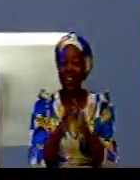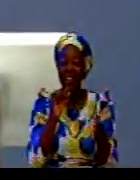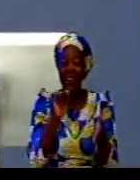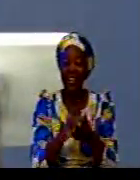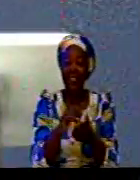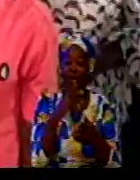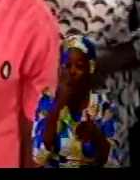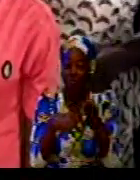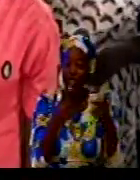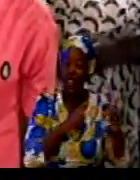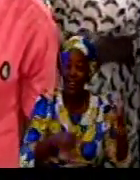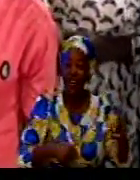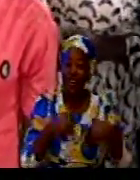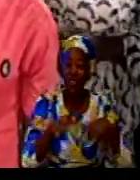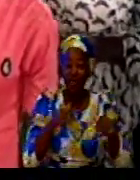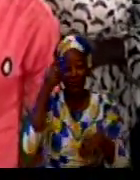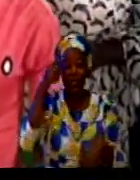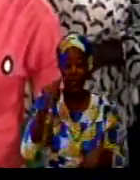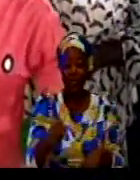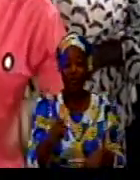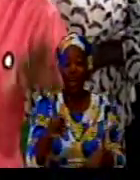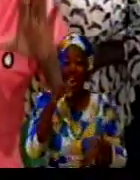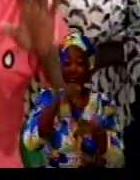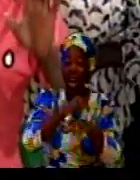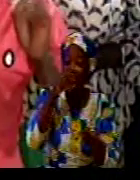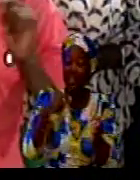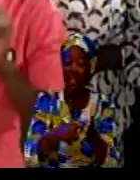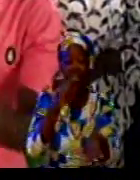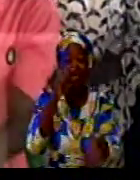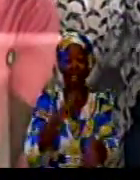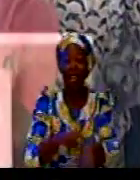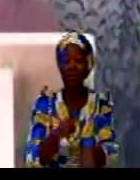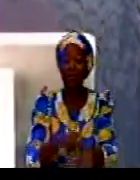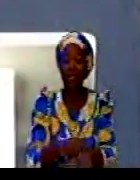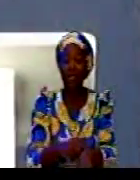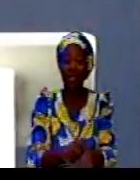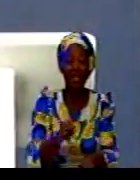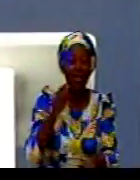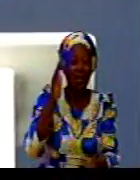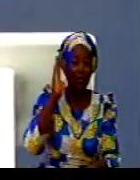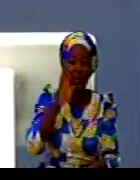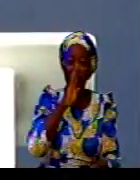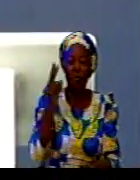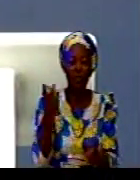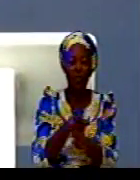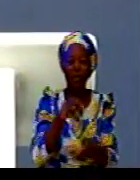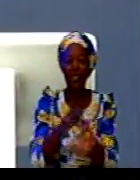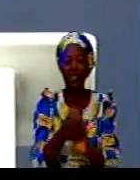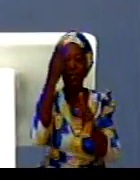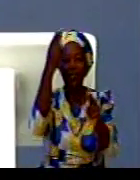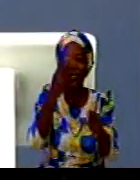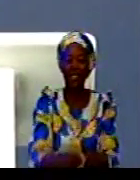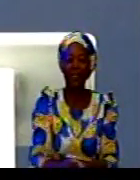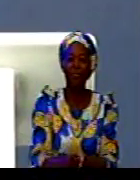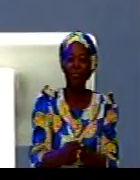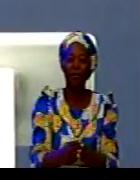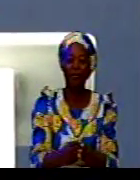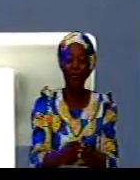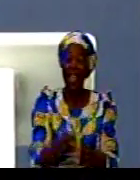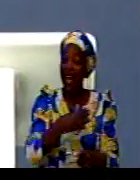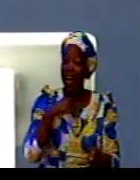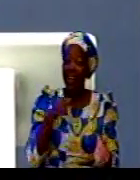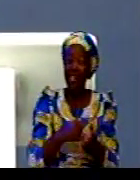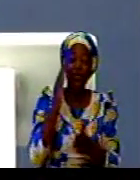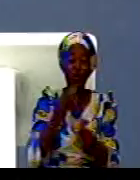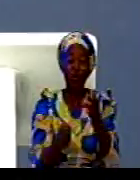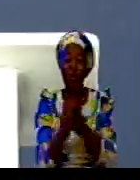you. And I pray that what the Lord has done for you at this time